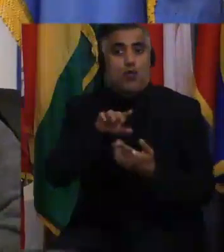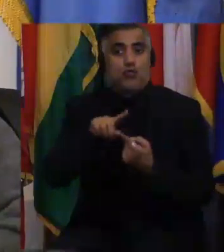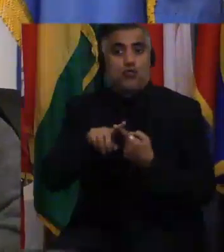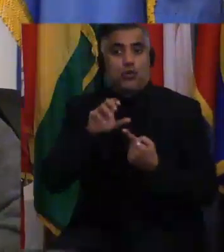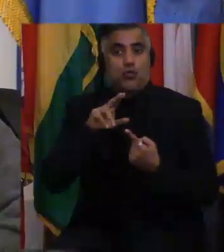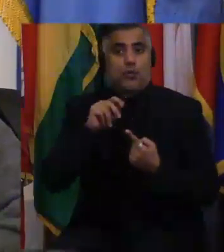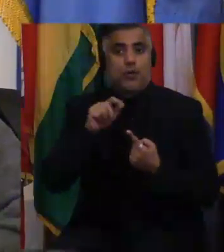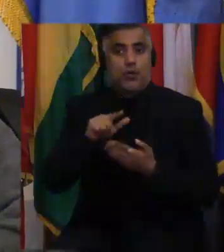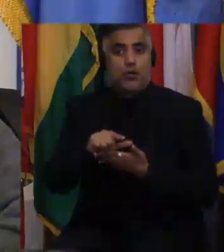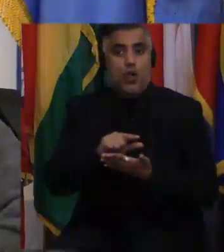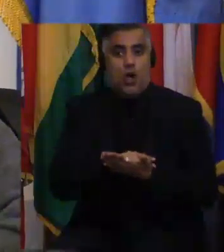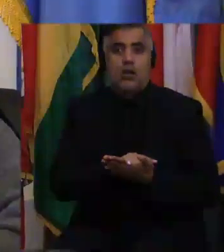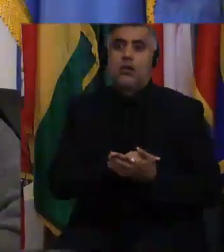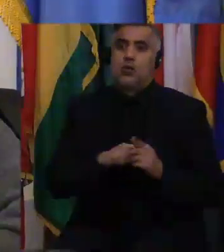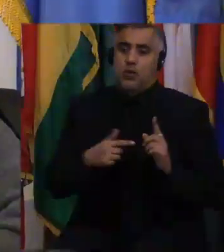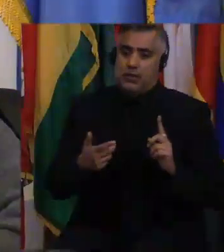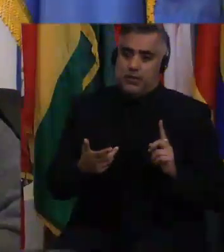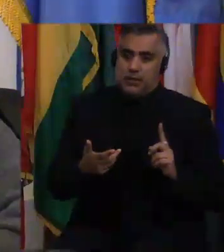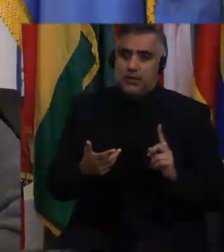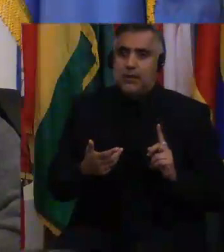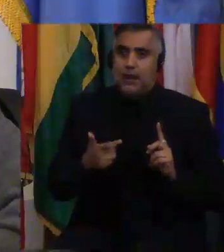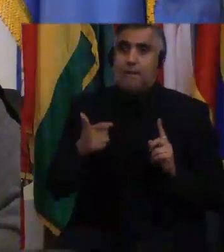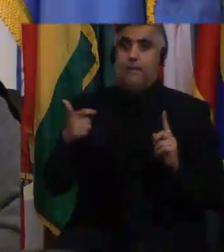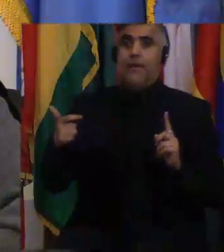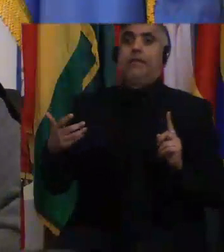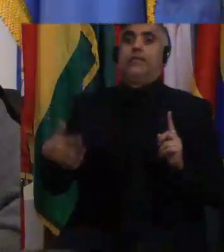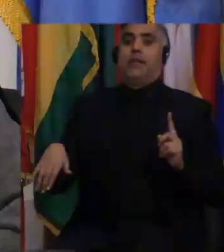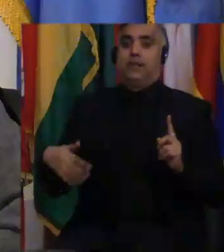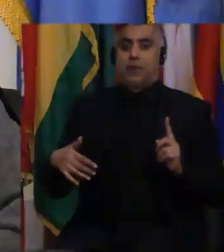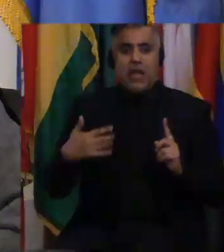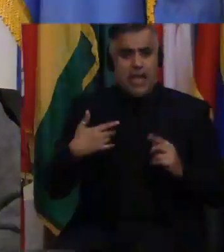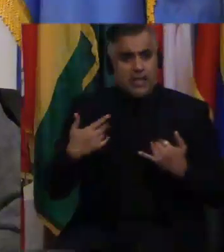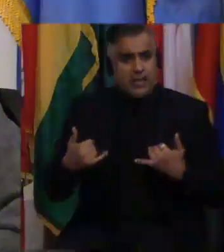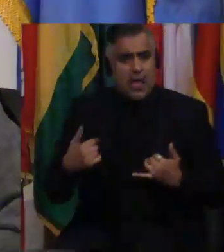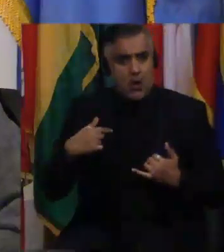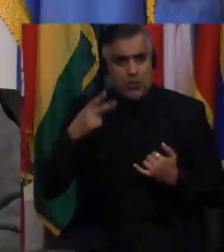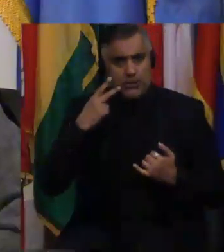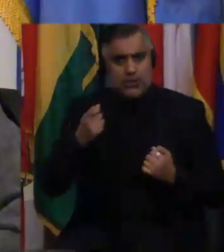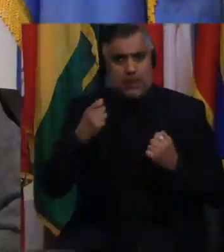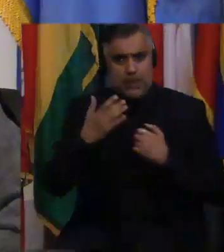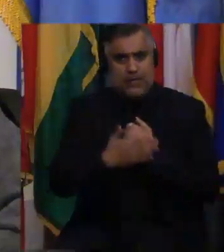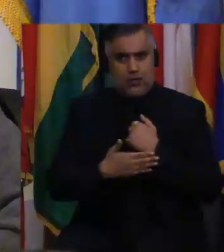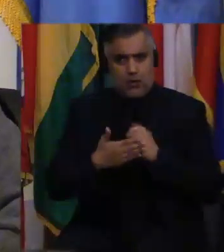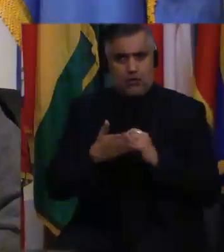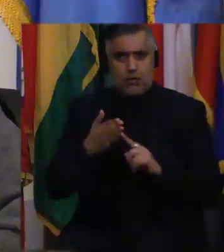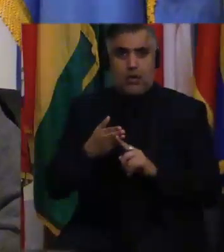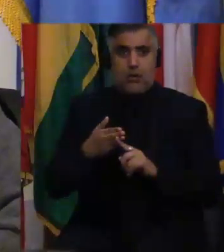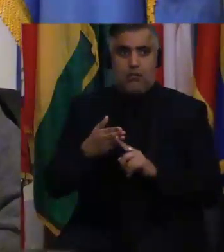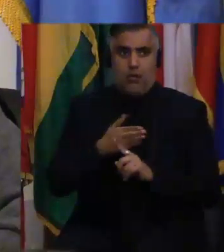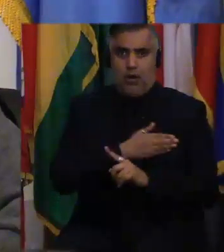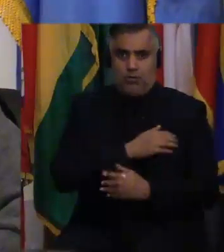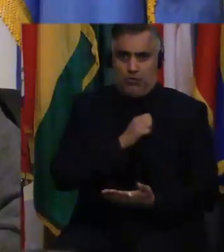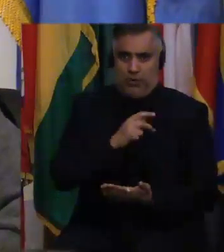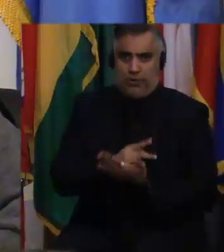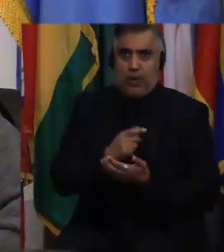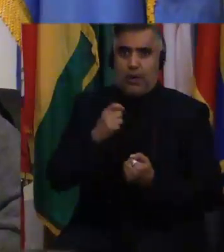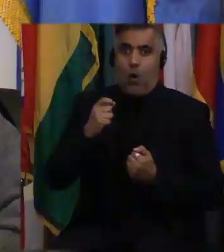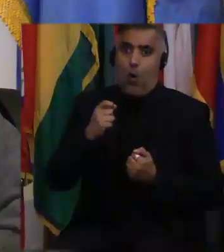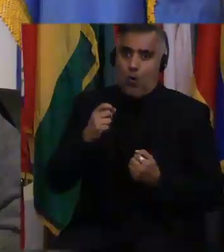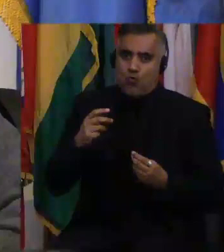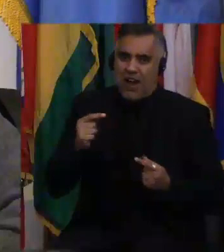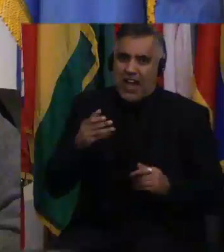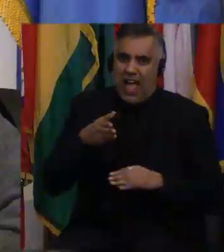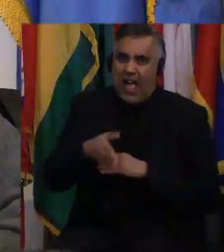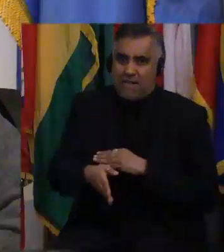criminal law was really a big thing. And now we are seeing that many countries prior to ratification or